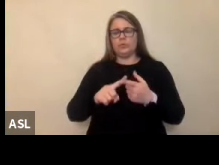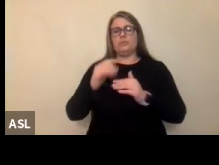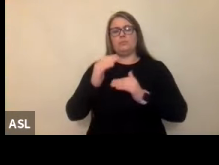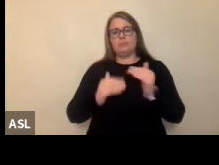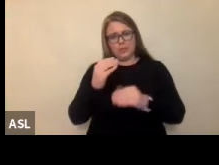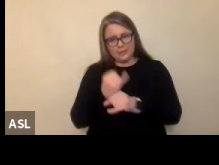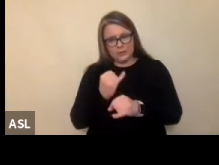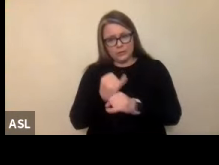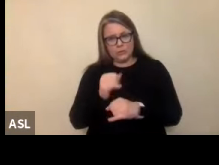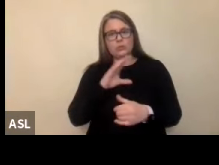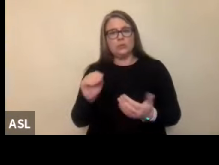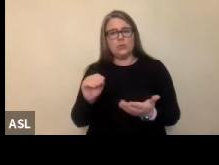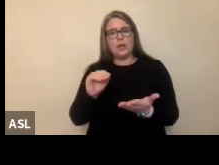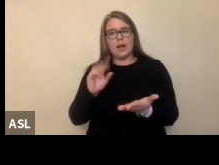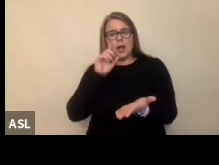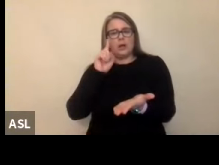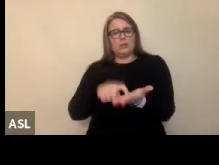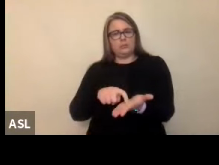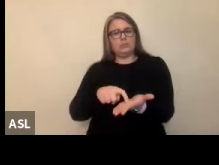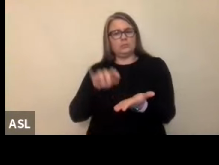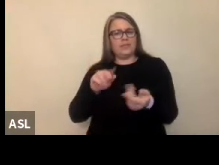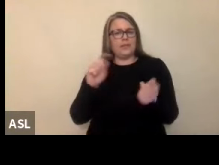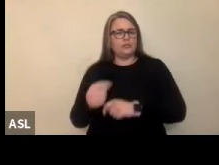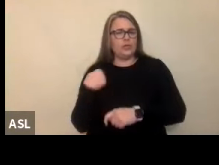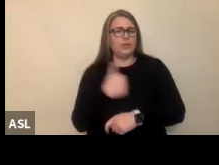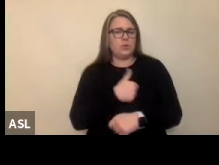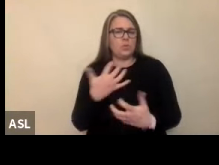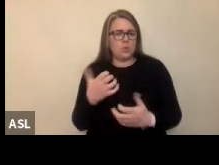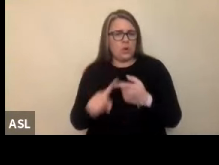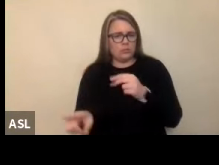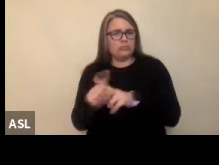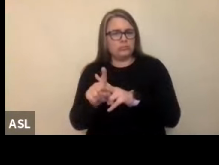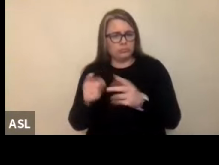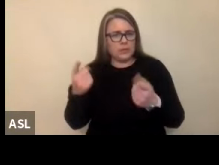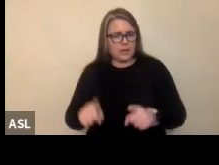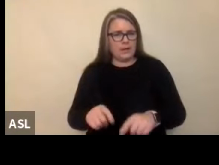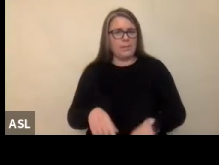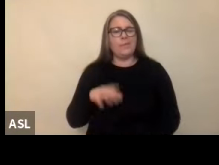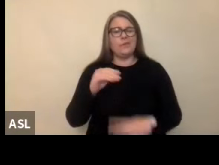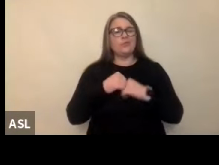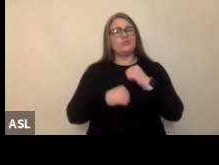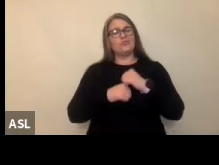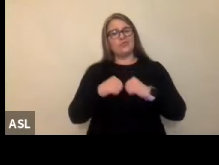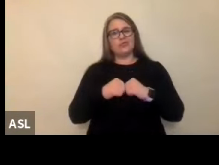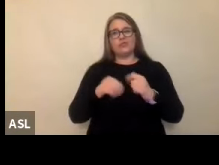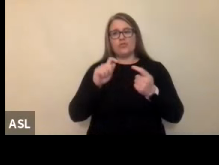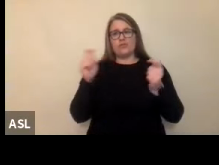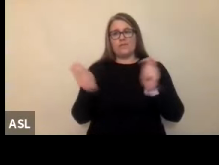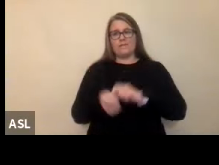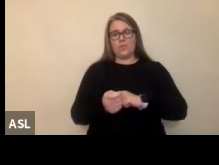to see. And so, how to reconceptualize democracy and kind of democratic structural reform as a way to transform rather